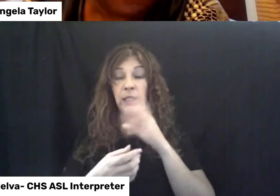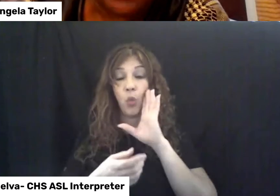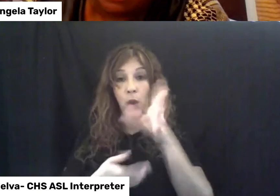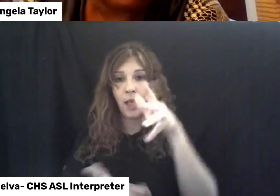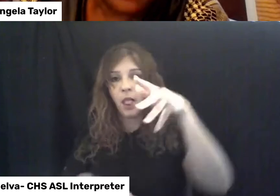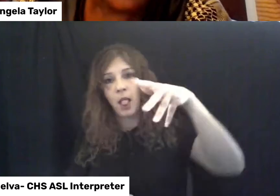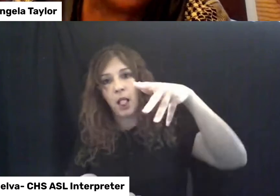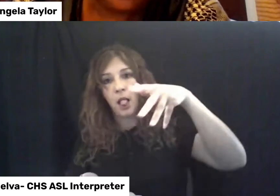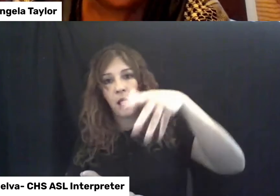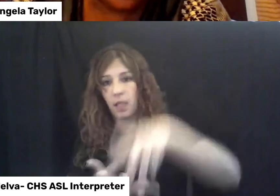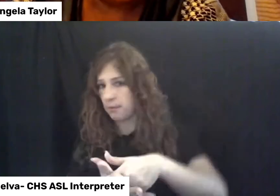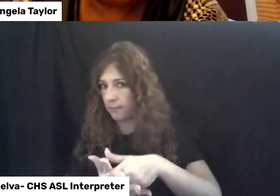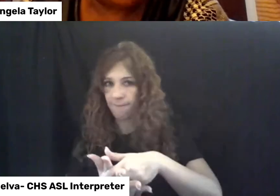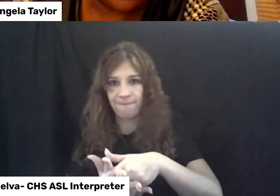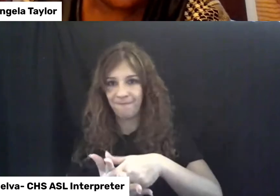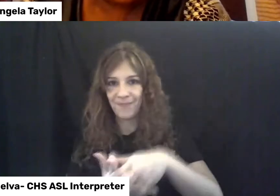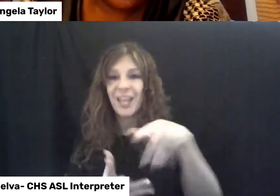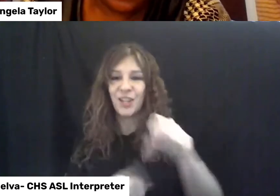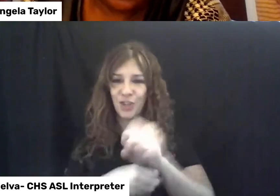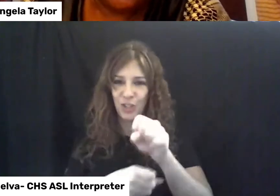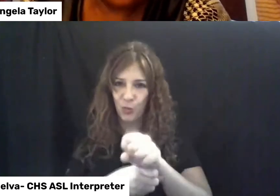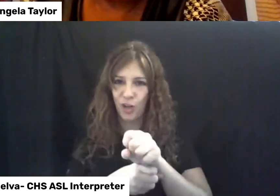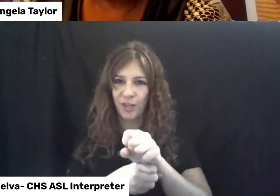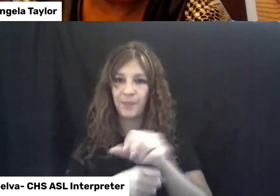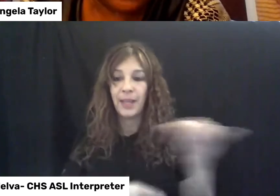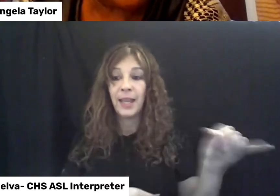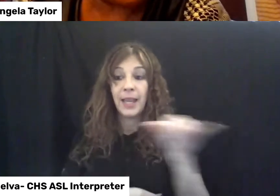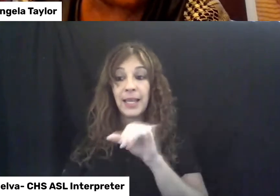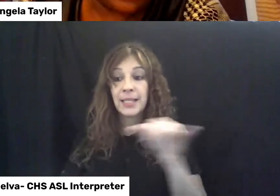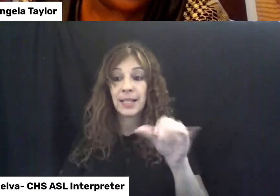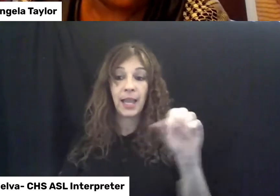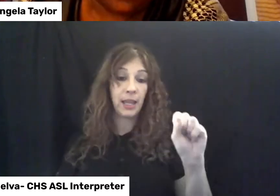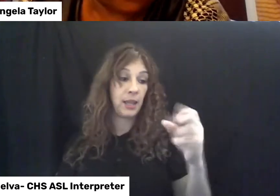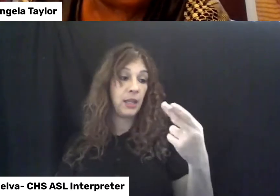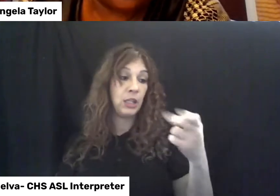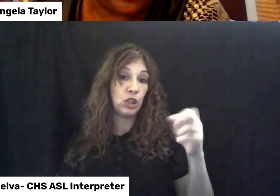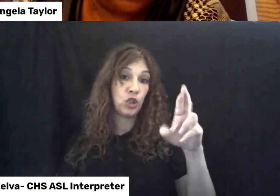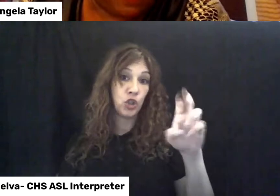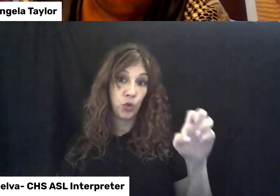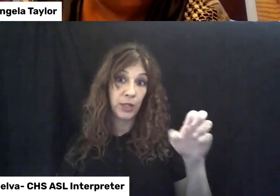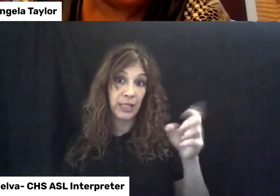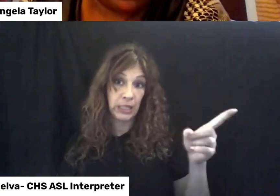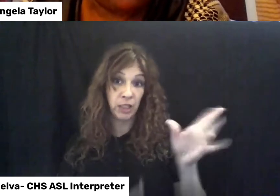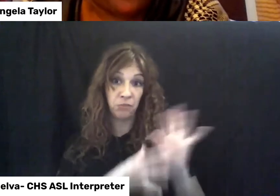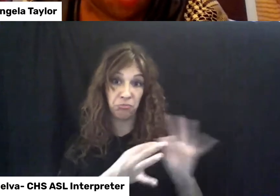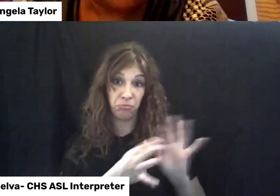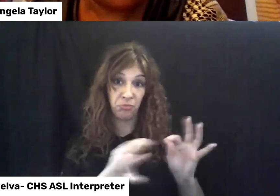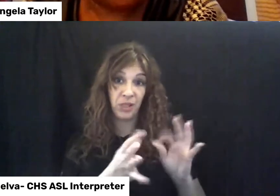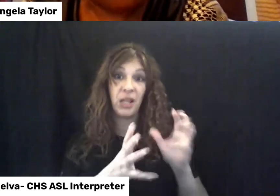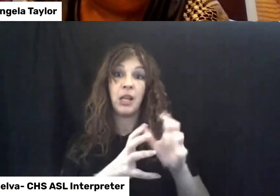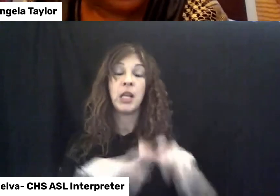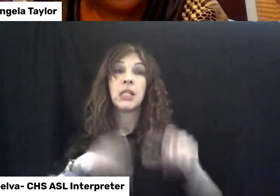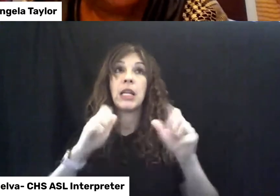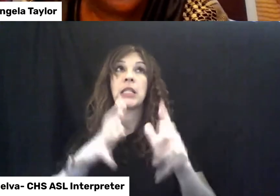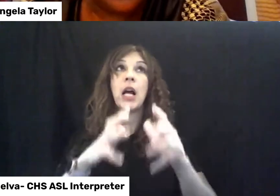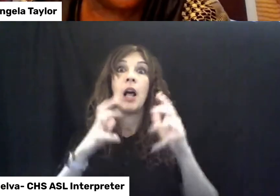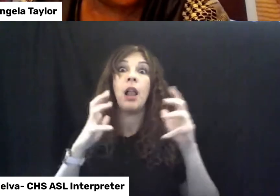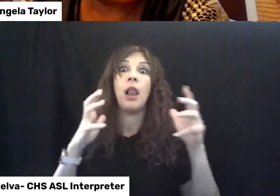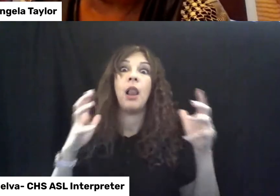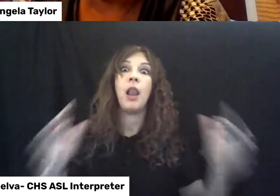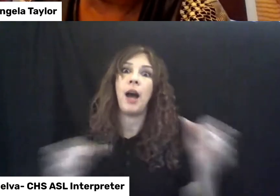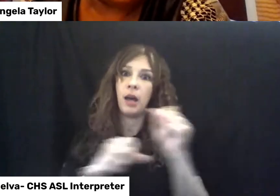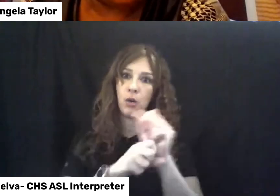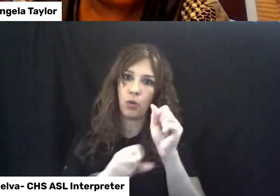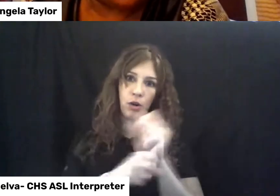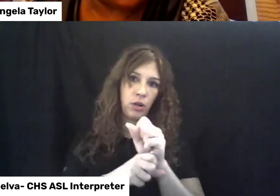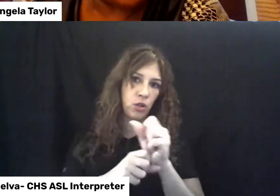this work because, just like Cherie said, it takes a lot of work to host a farmer's market.